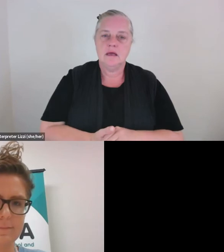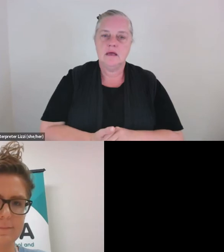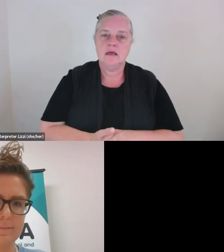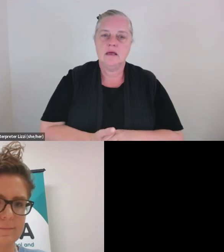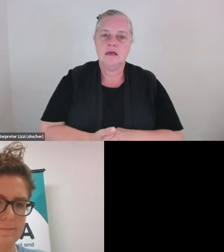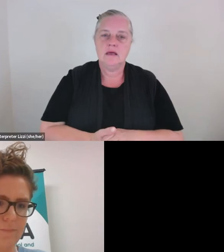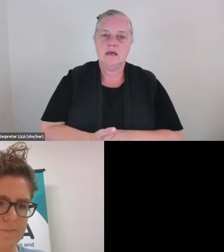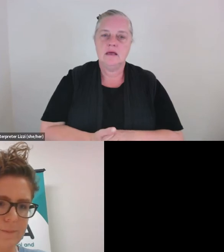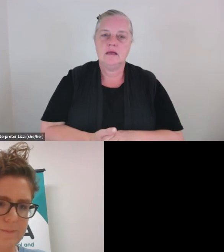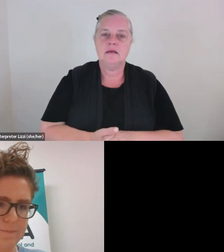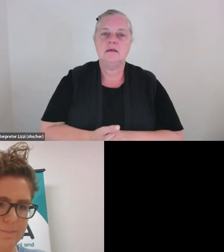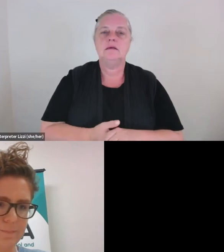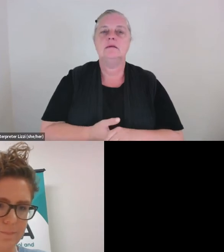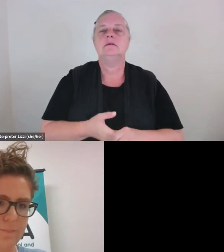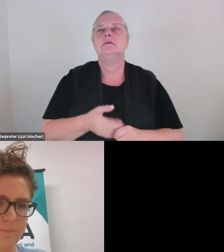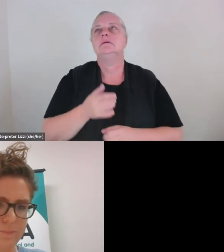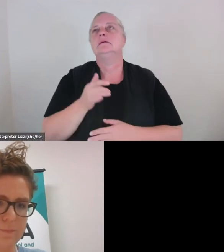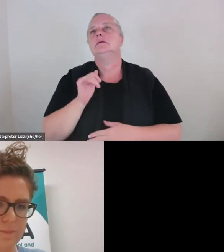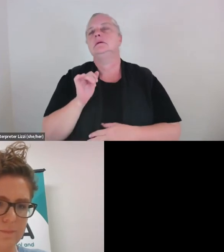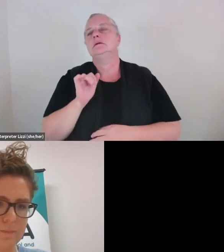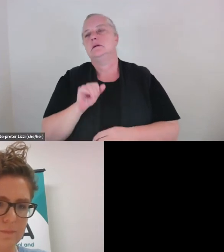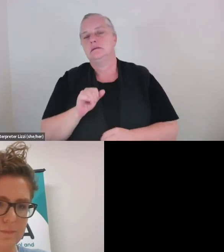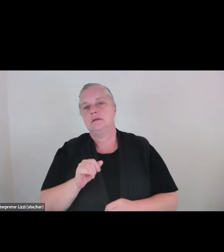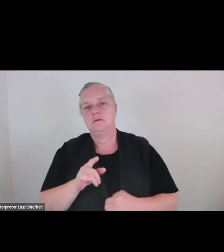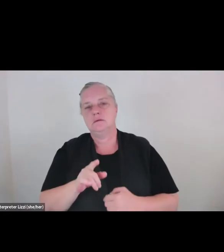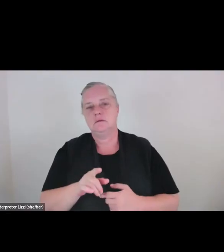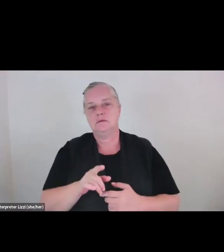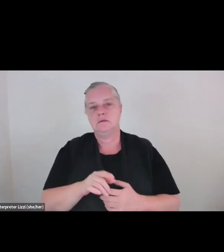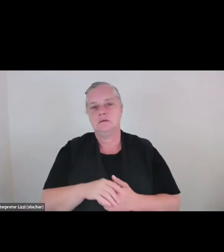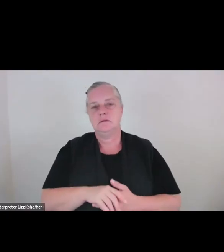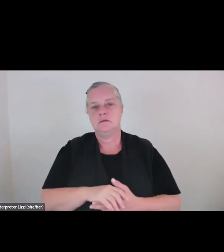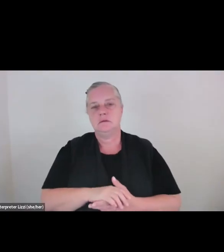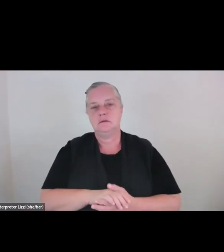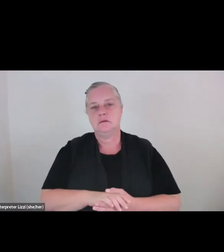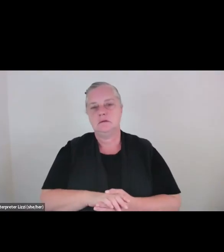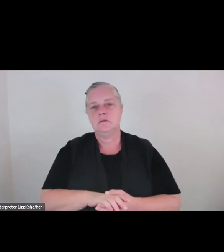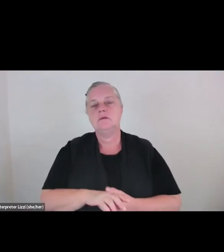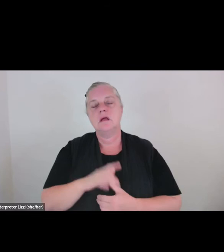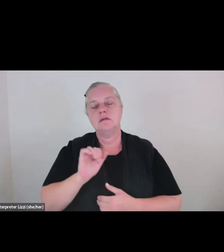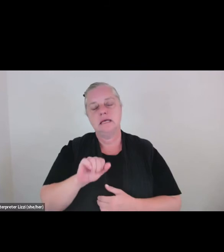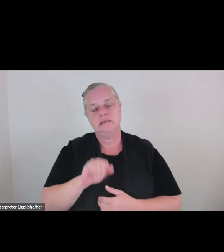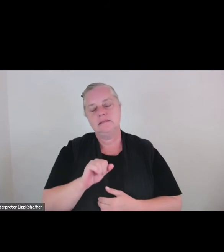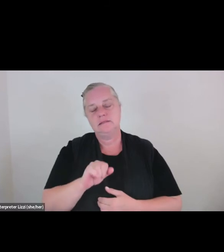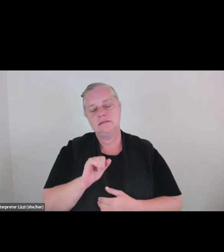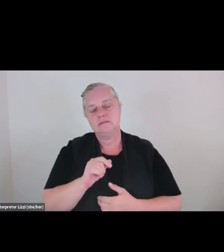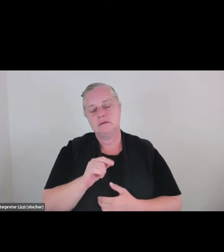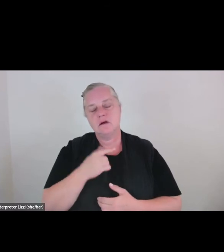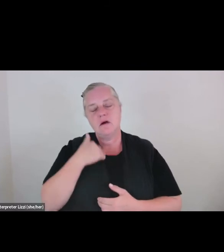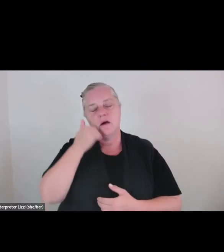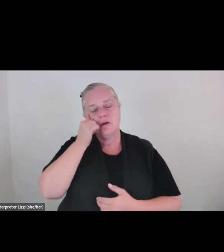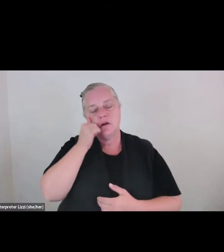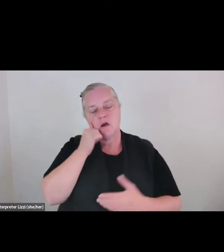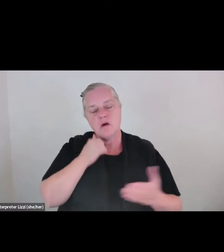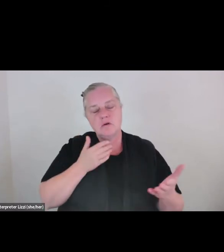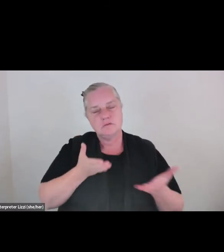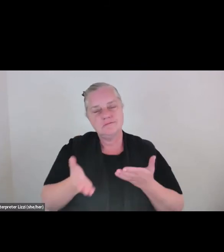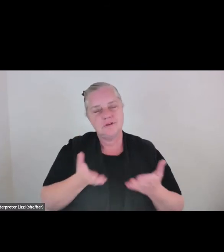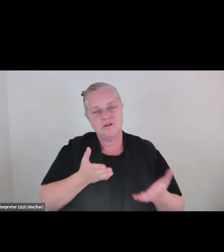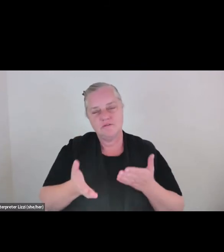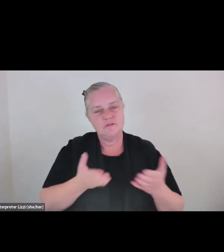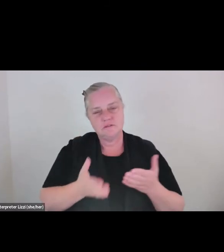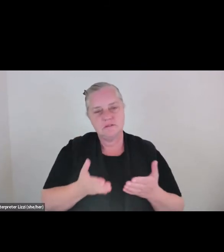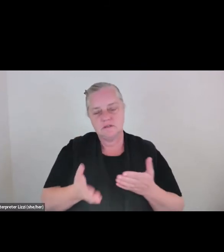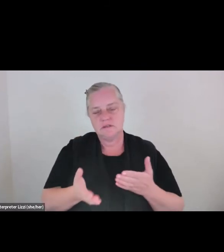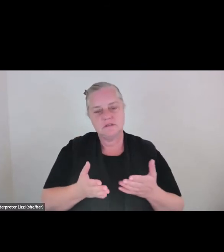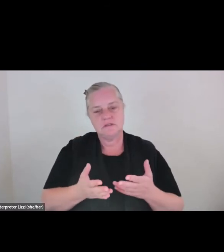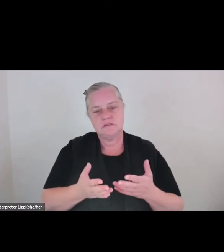I mean, I've definitely just while people are asking questions, I've definitely heard of services denying trans women